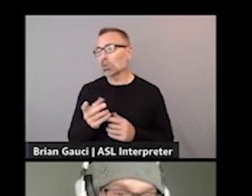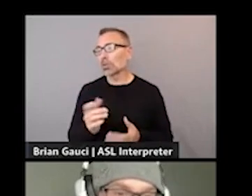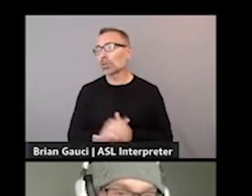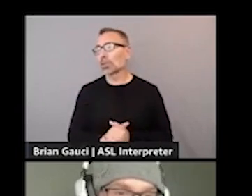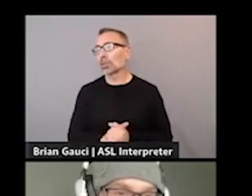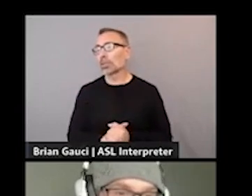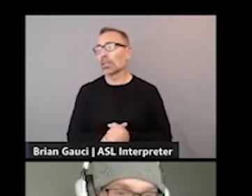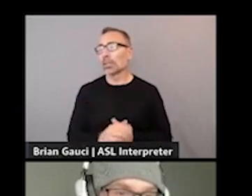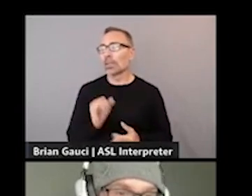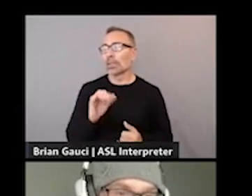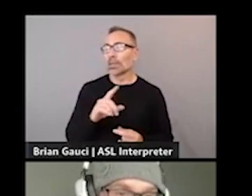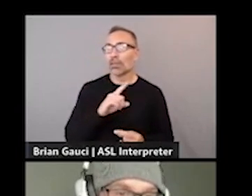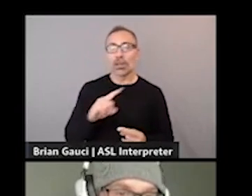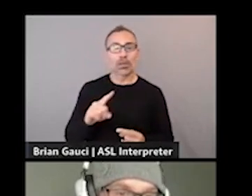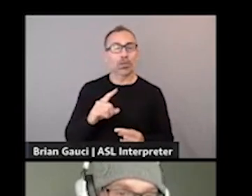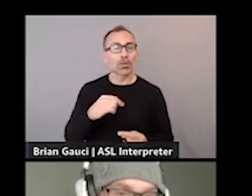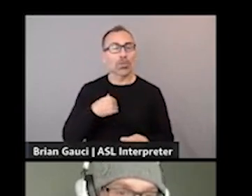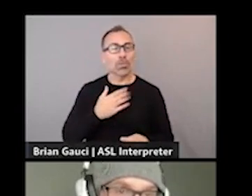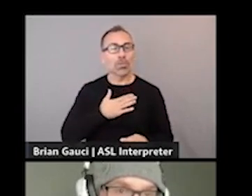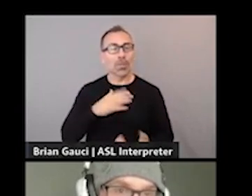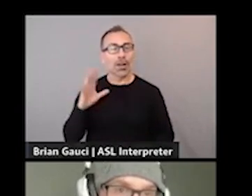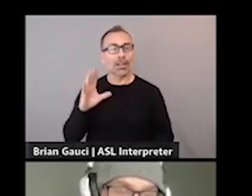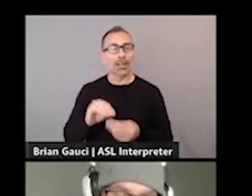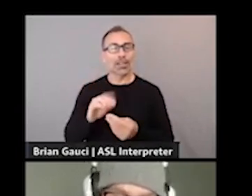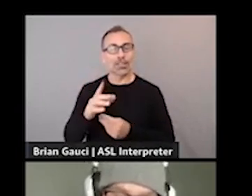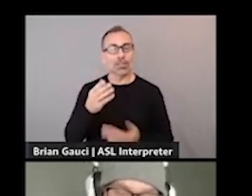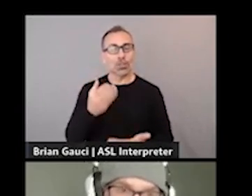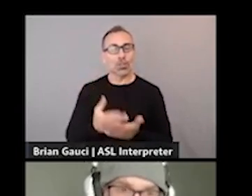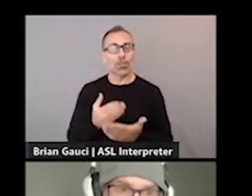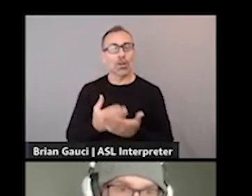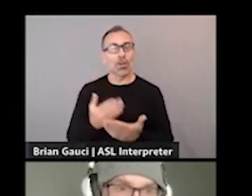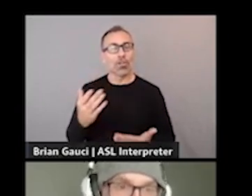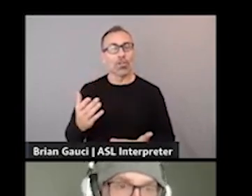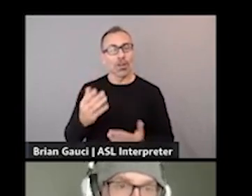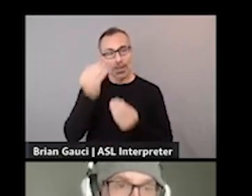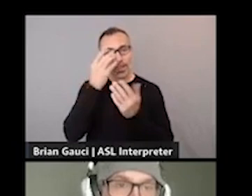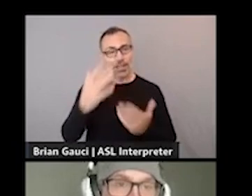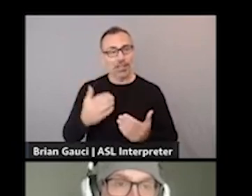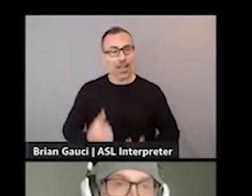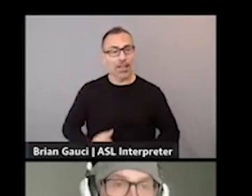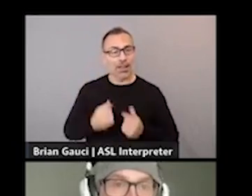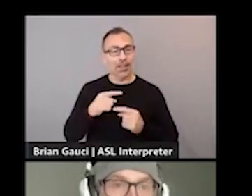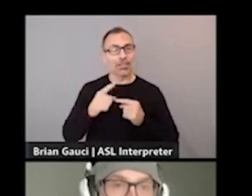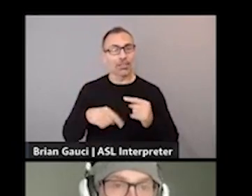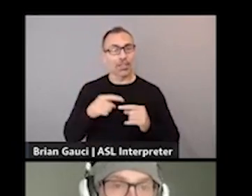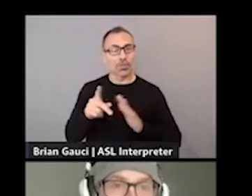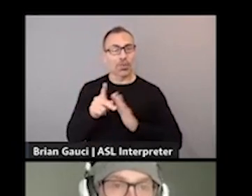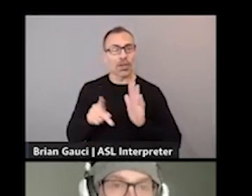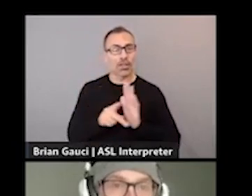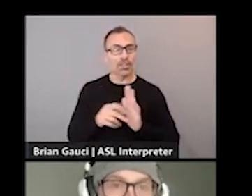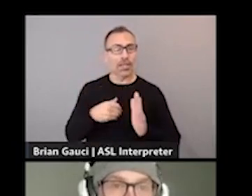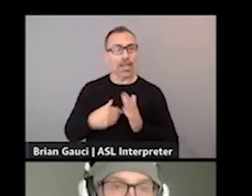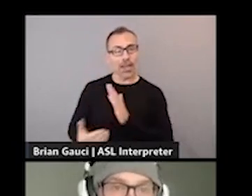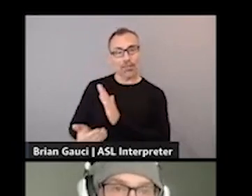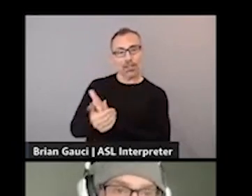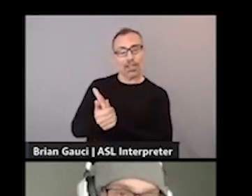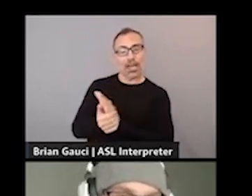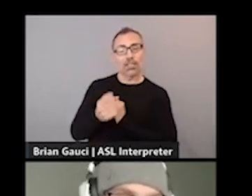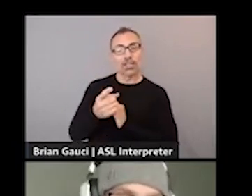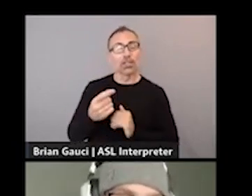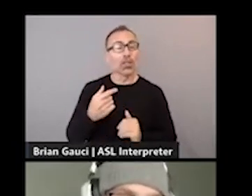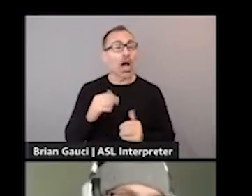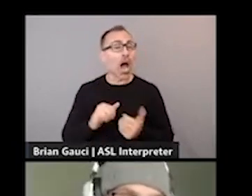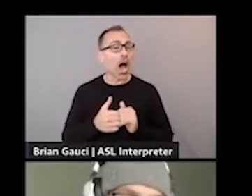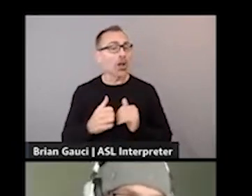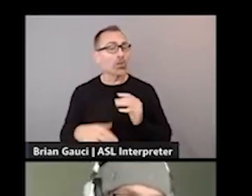my collection, here you can verify the data lifecycle policy, what I have attached. And how you can add another policy,